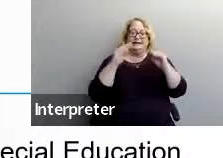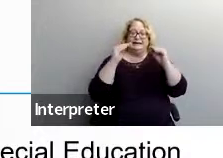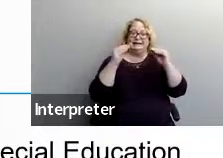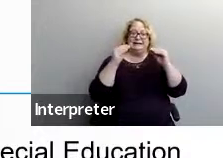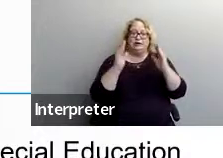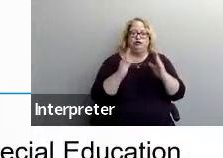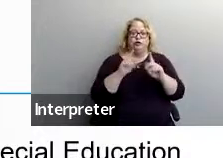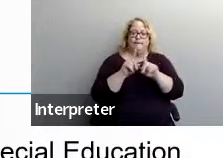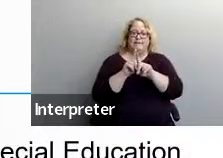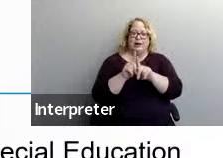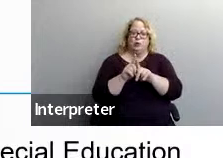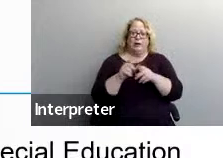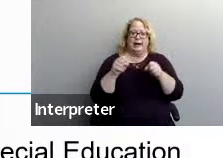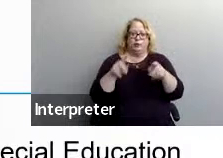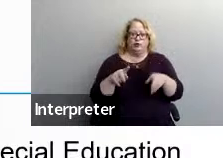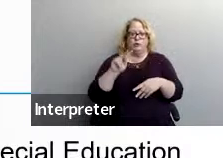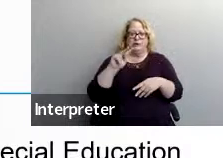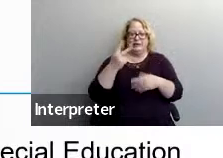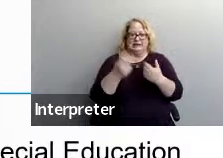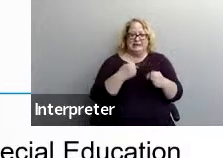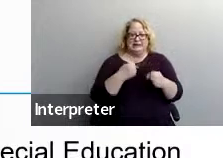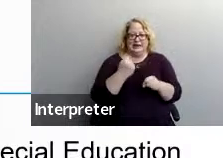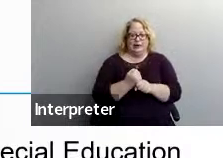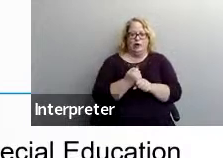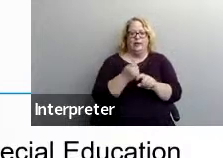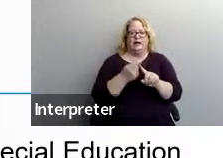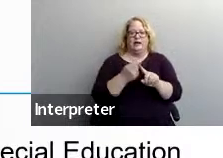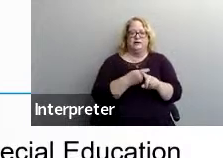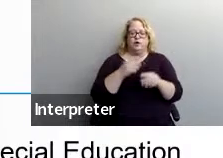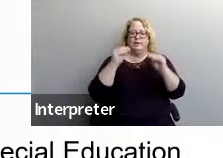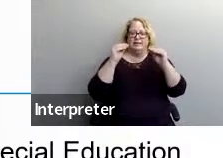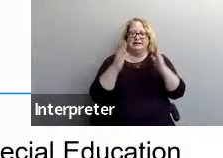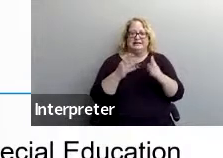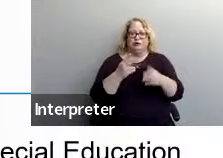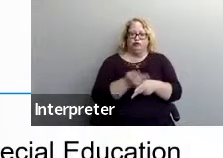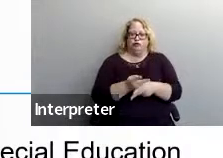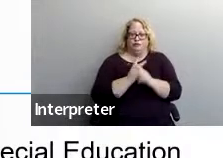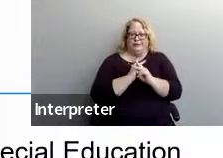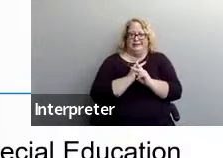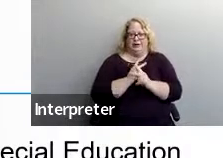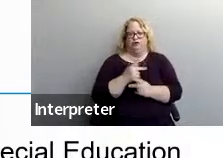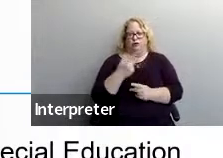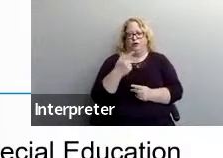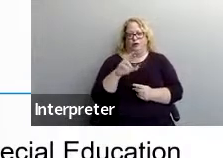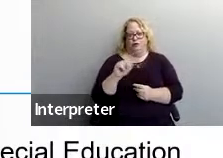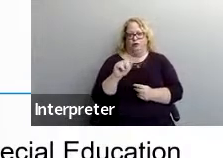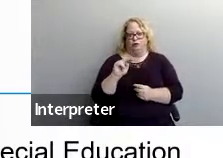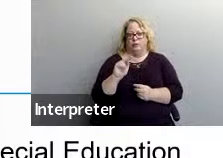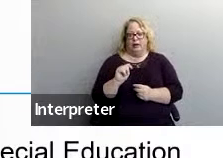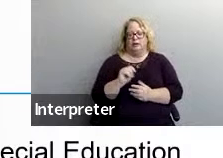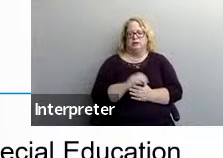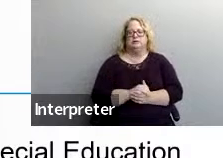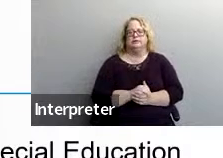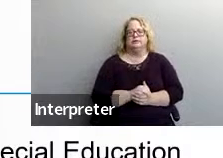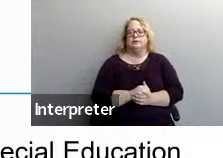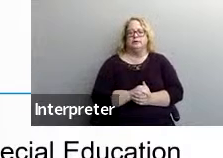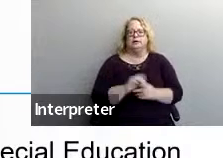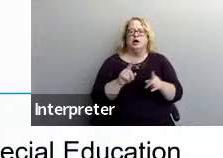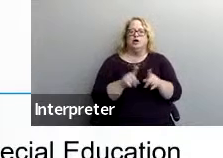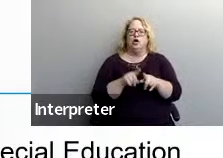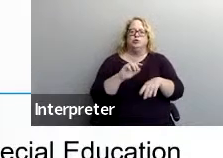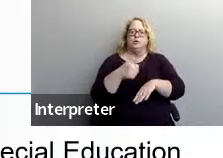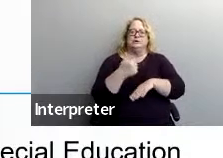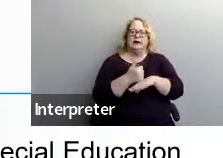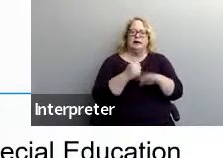throughout that 2nd year, and that comes from that teacher retention grant. And then also creating some